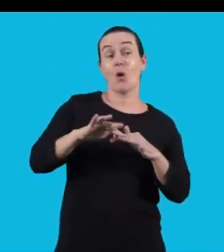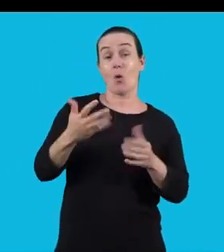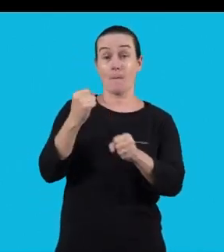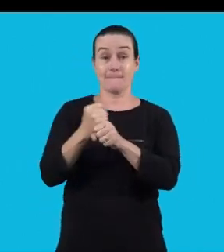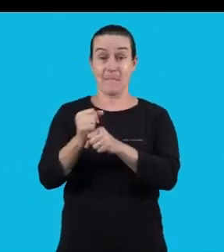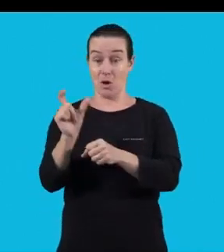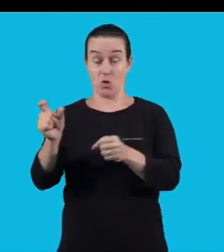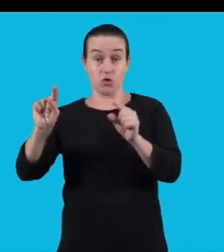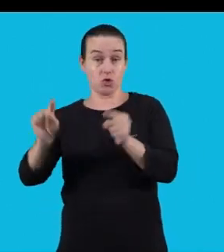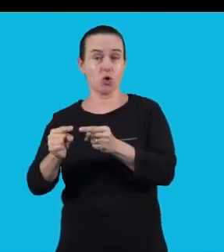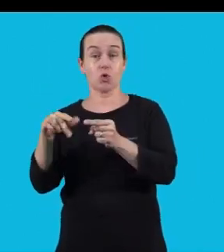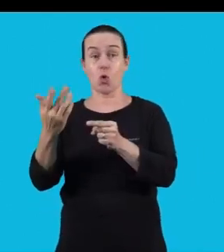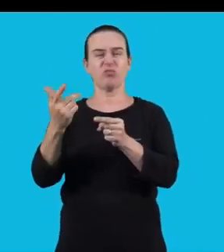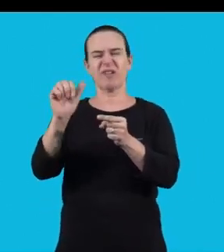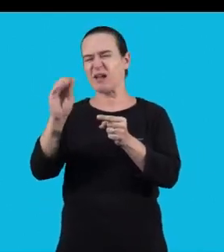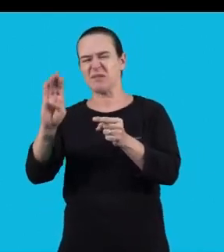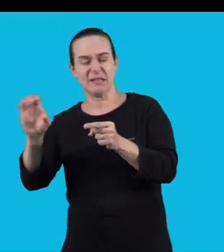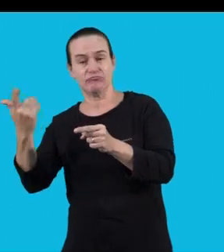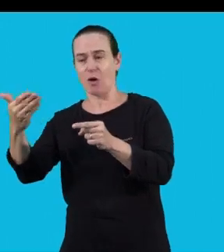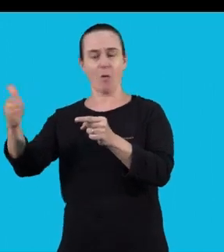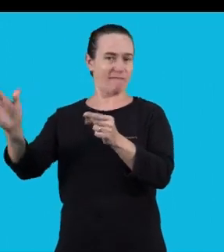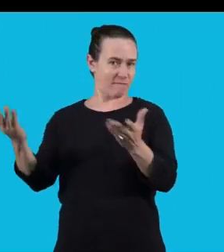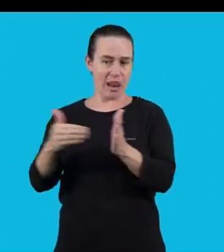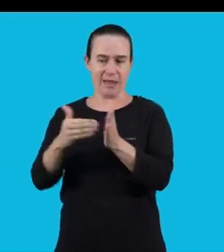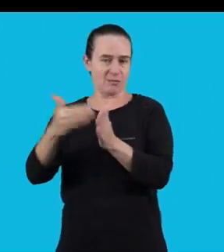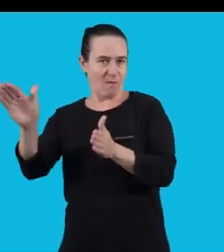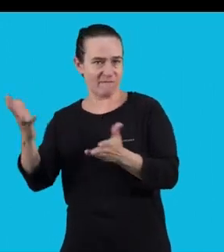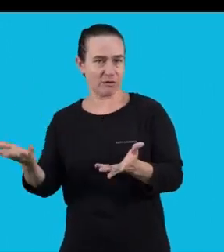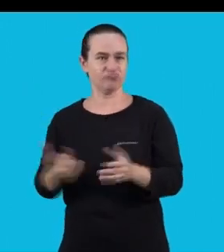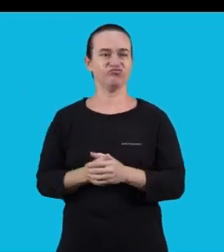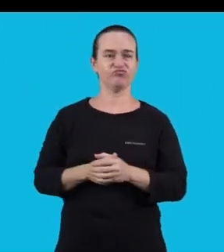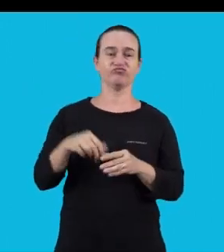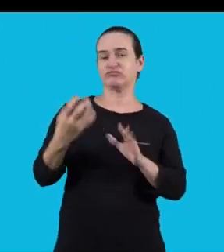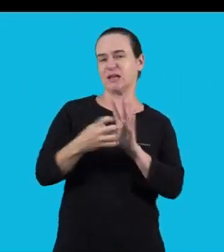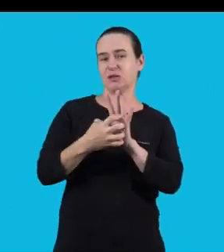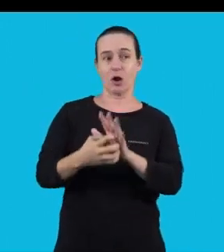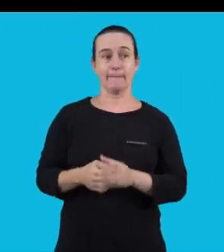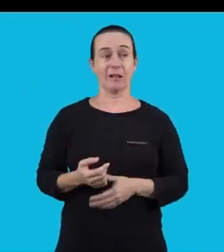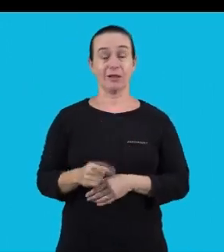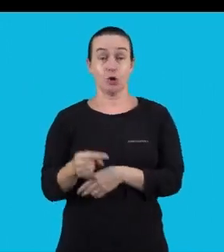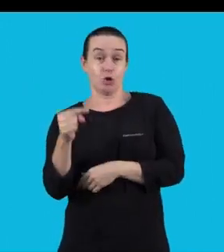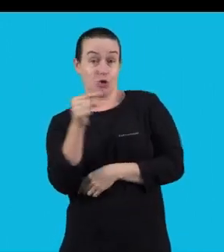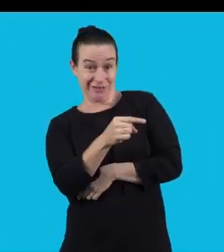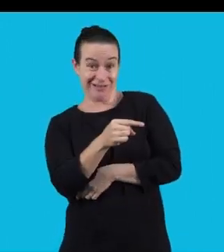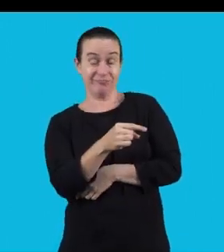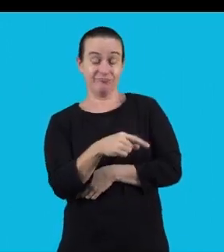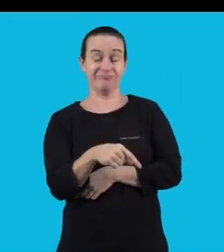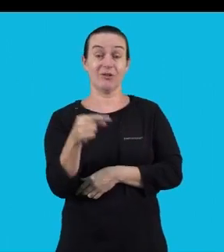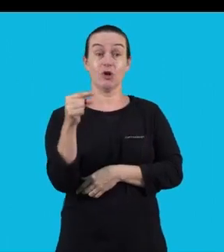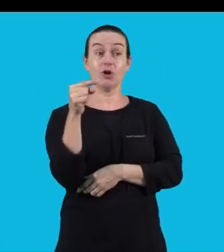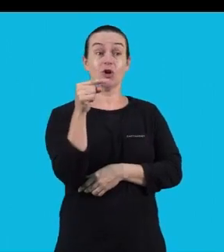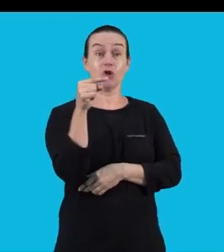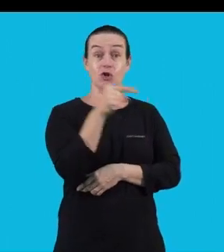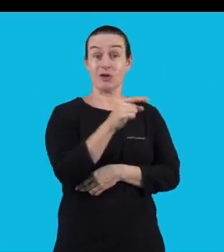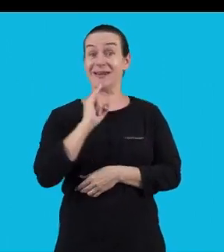that letters have been left out in contracted forms of words. So for example, she's is a contraction